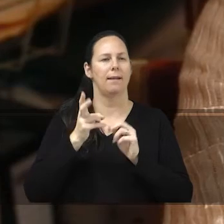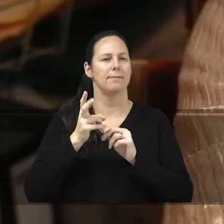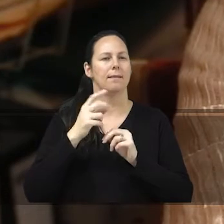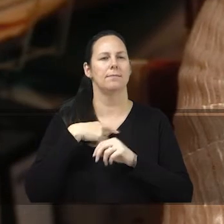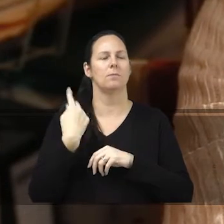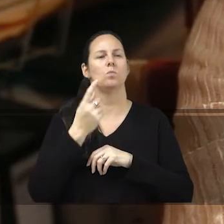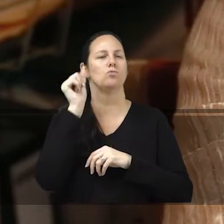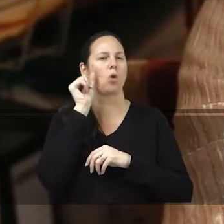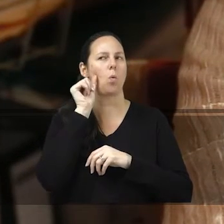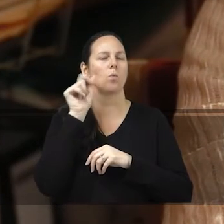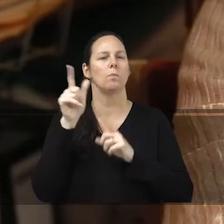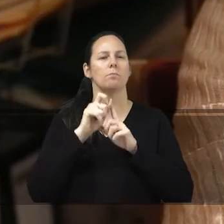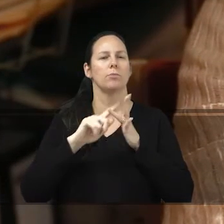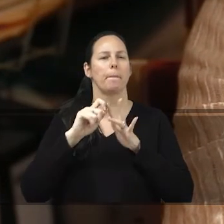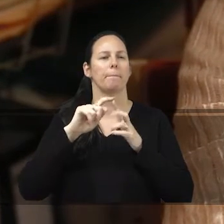and